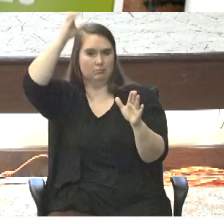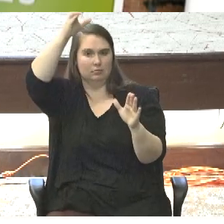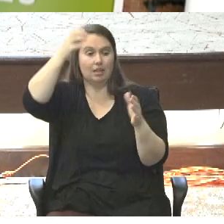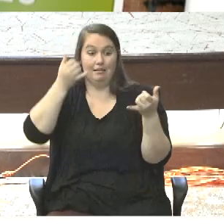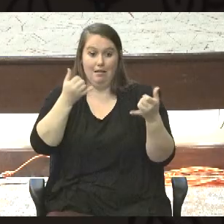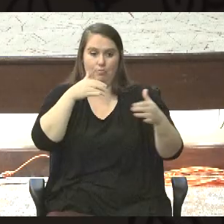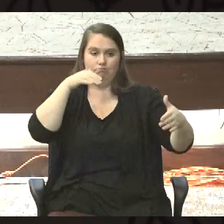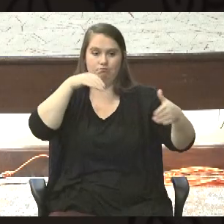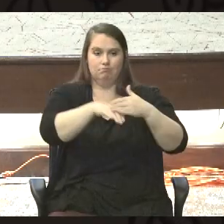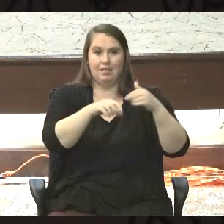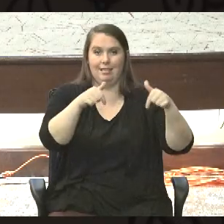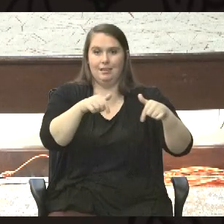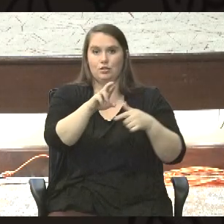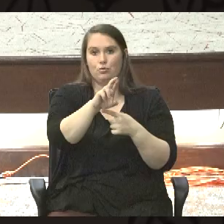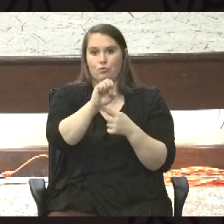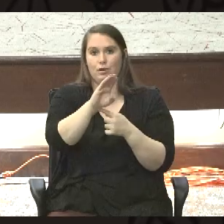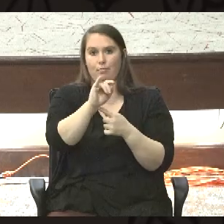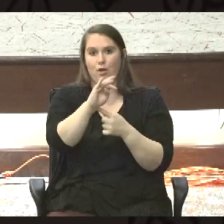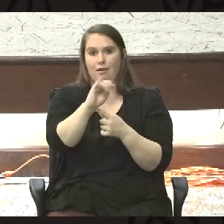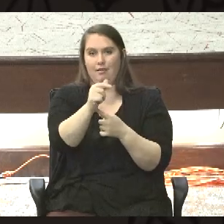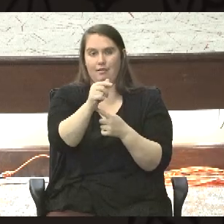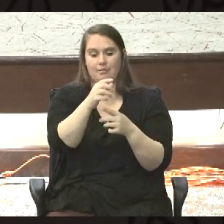new branding discussion.